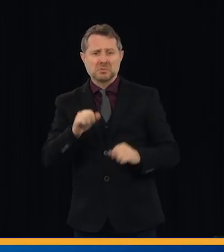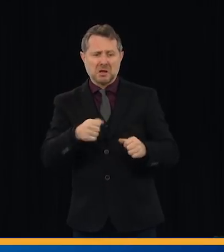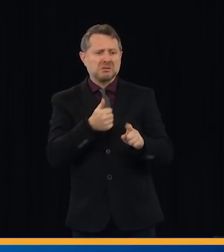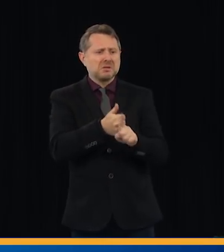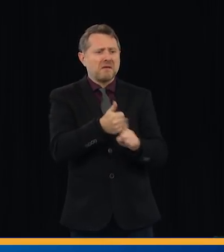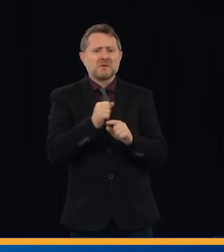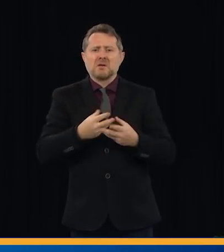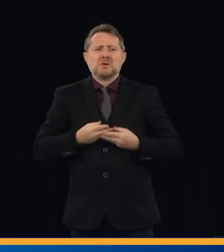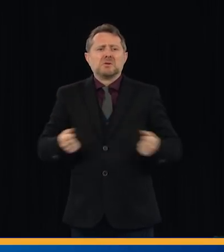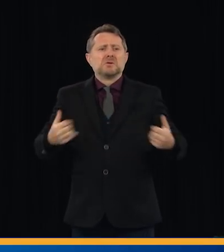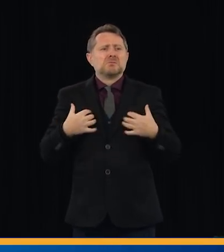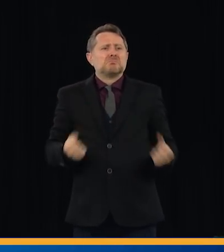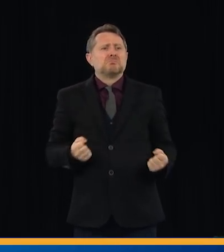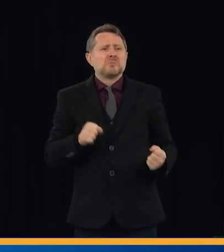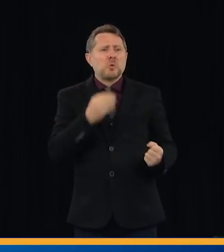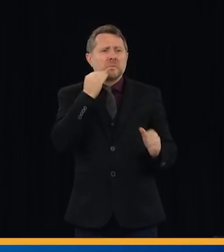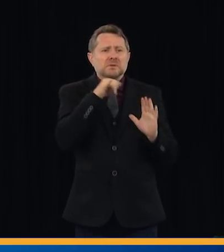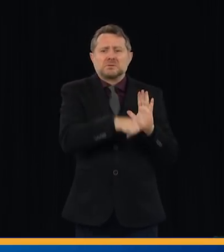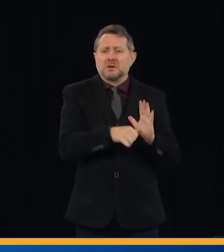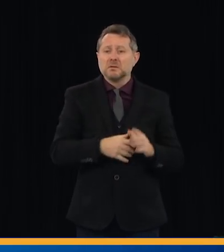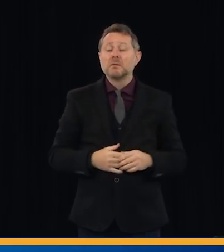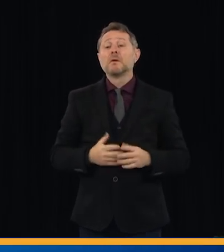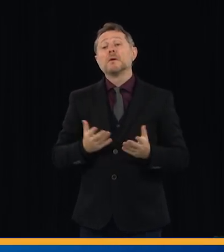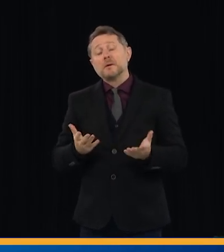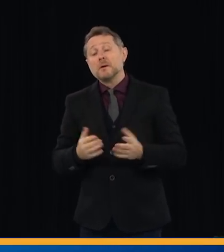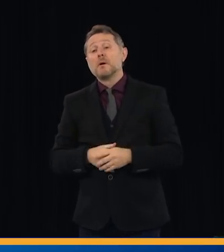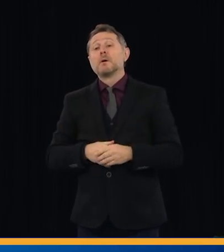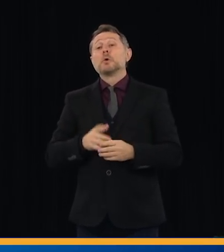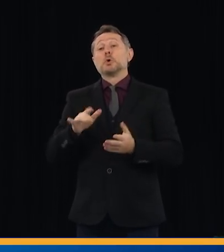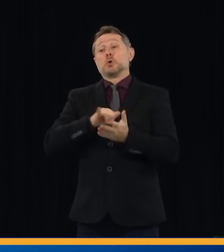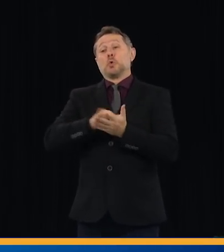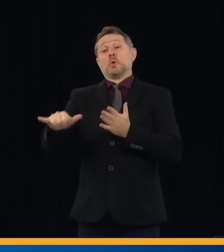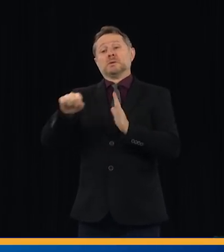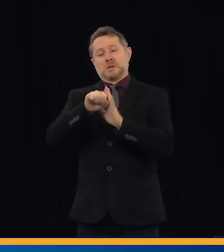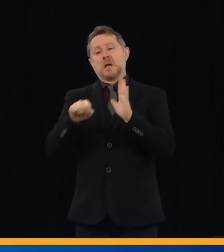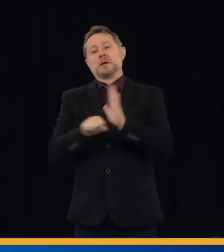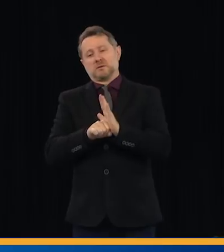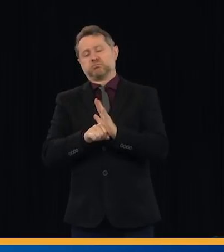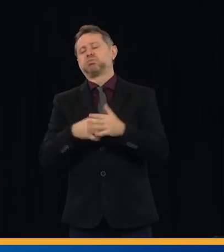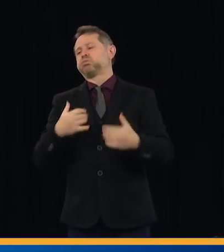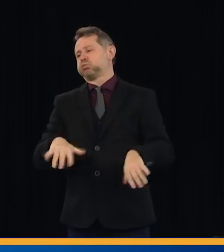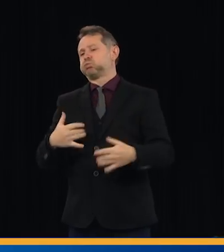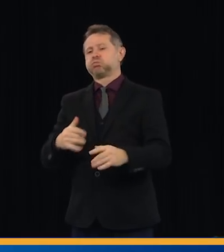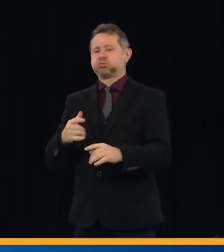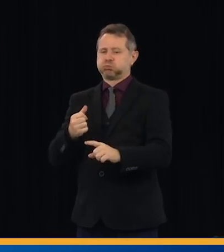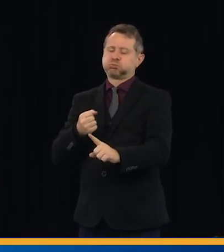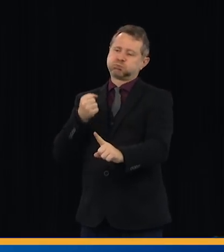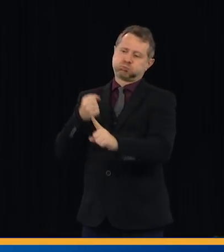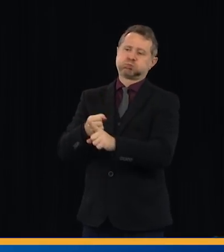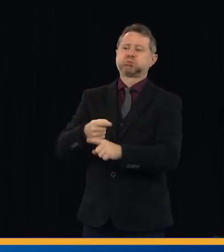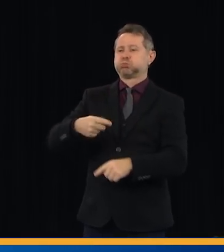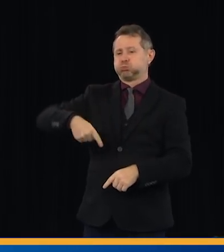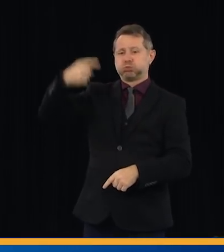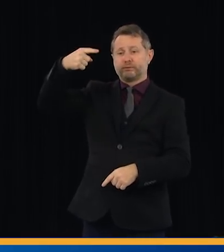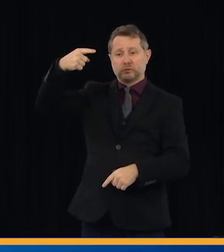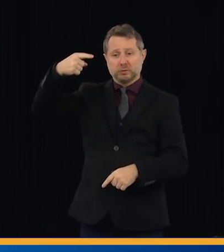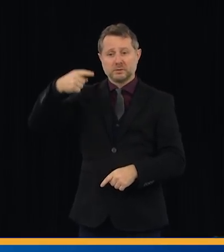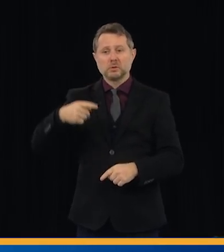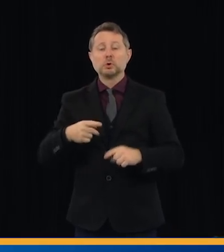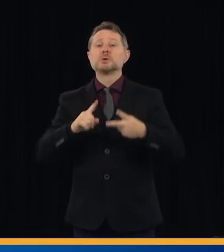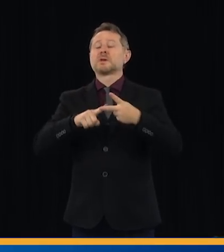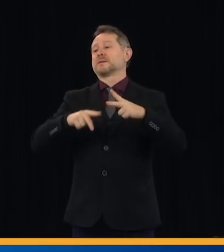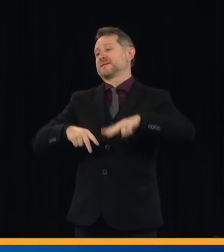Most impacted states: State of New York, 52,000. Next is our neighbor, New Jersey, 8,000,